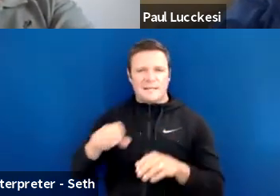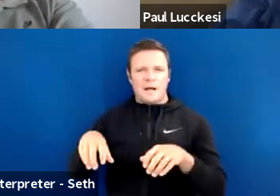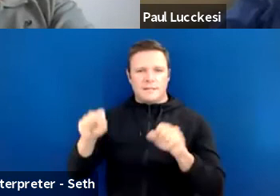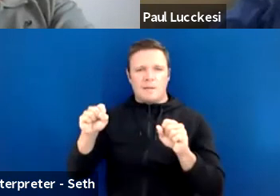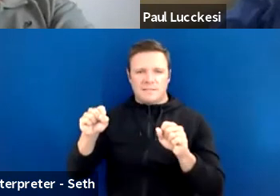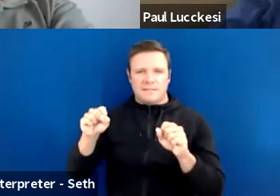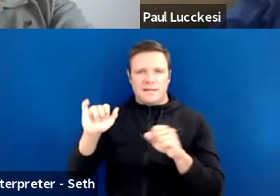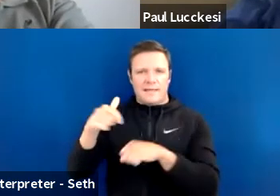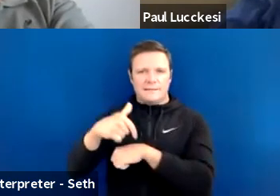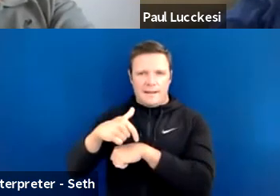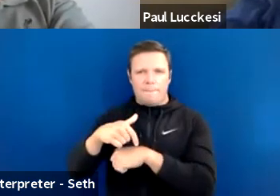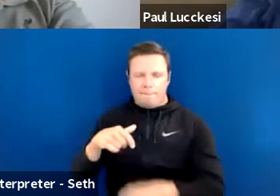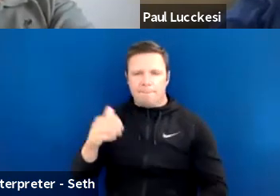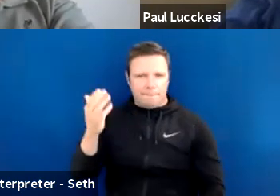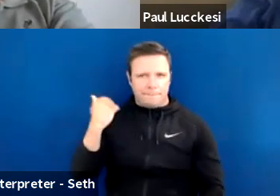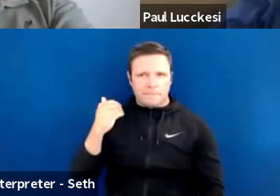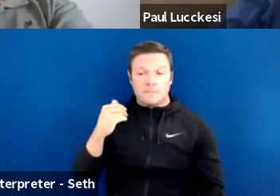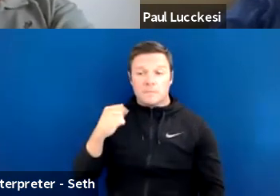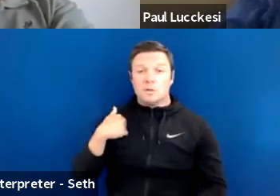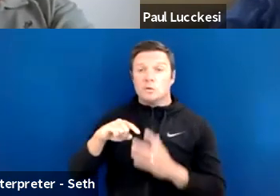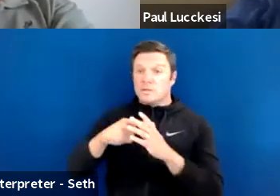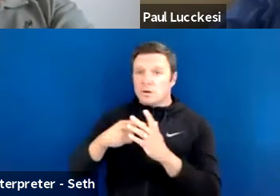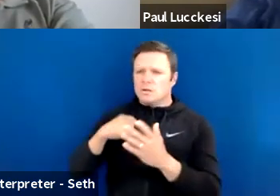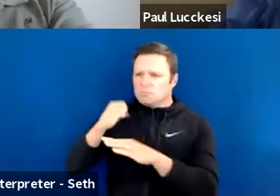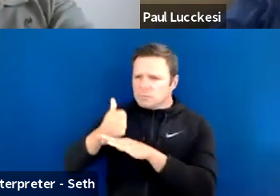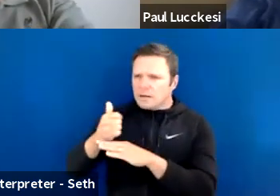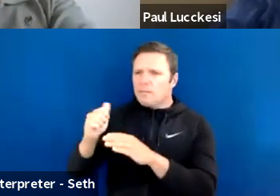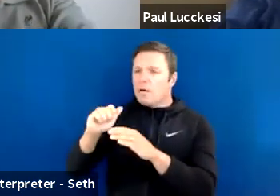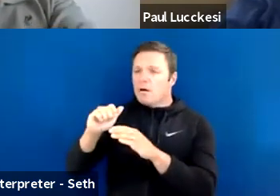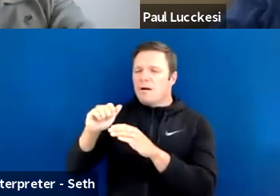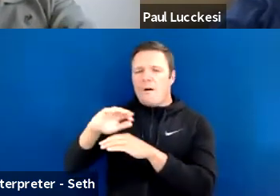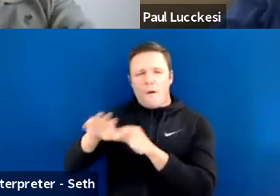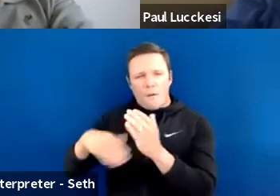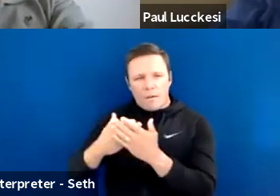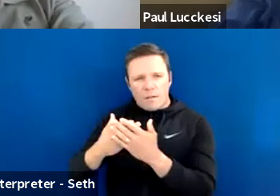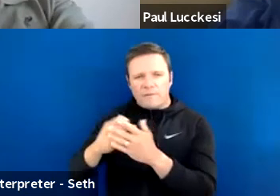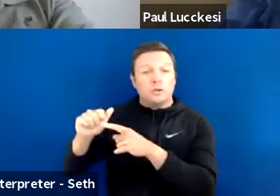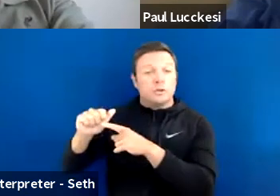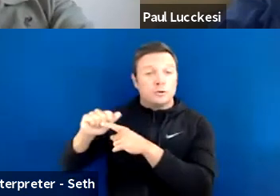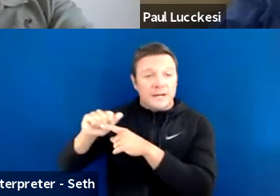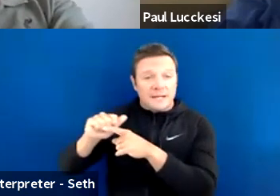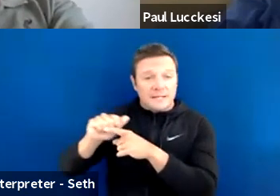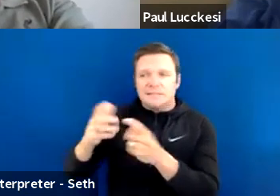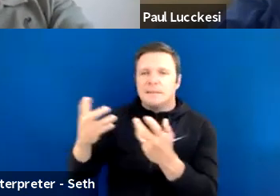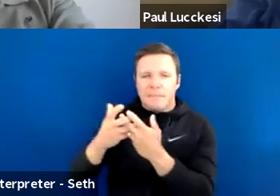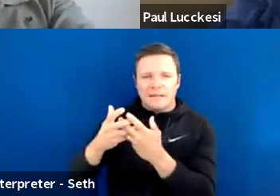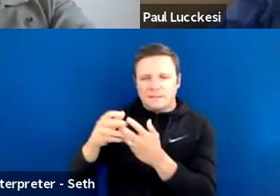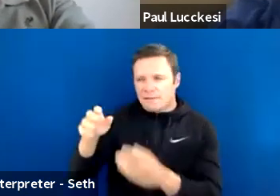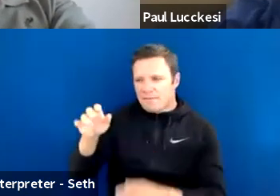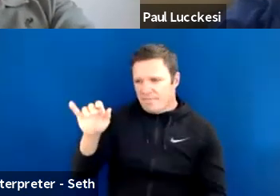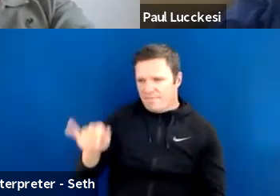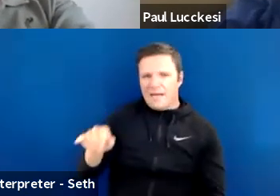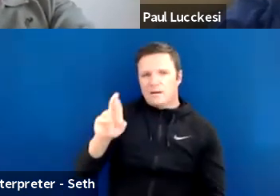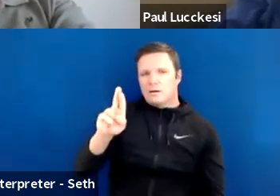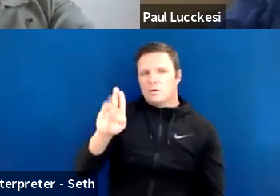we started to formulate all of our trainings around that rubric. The rubric